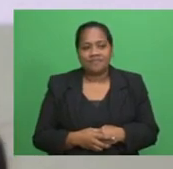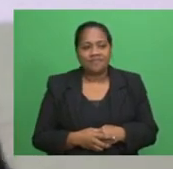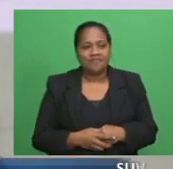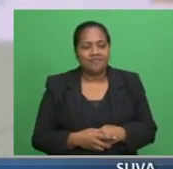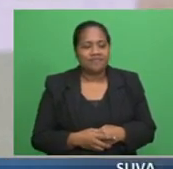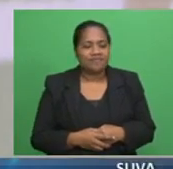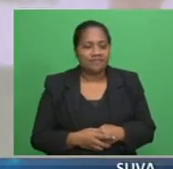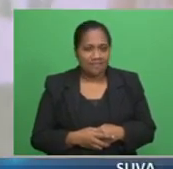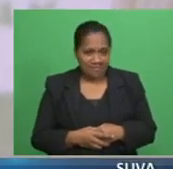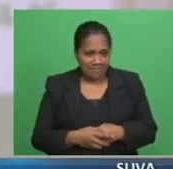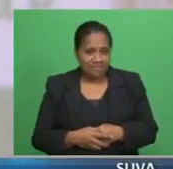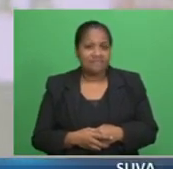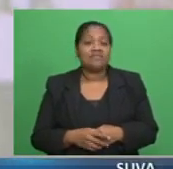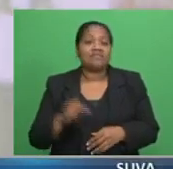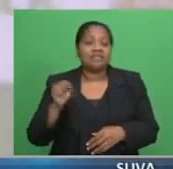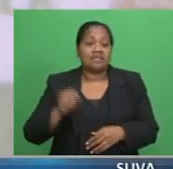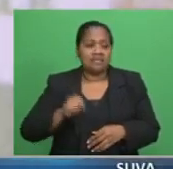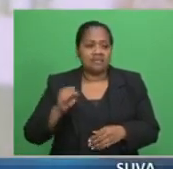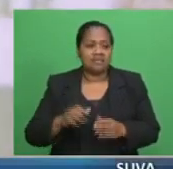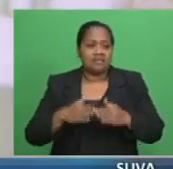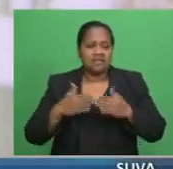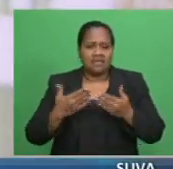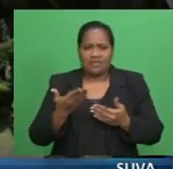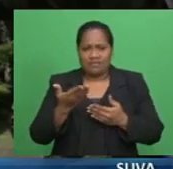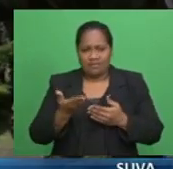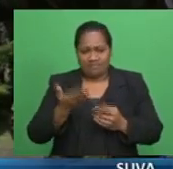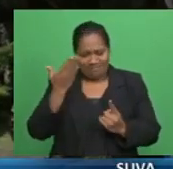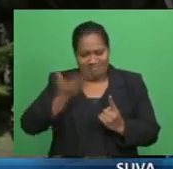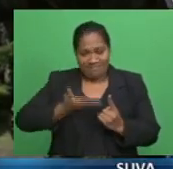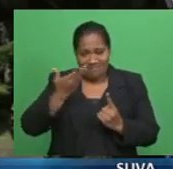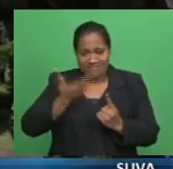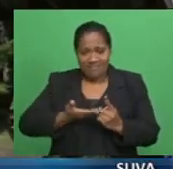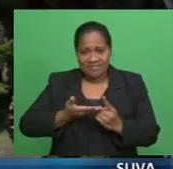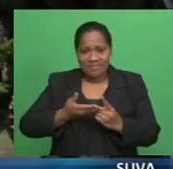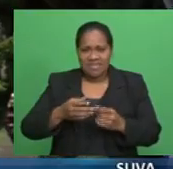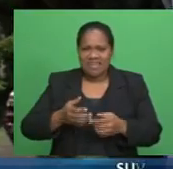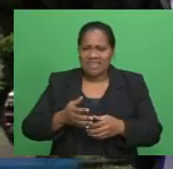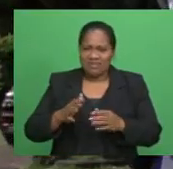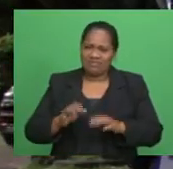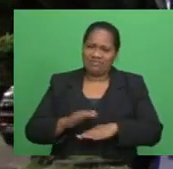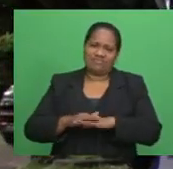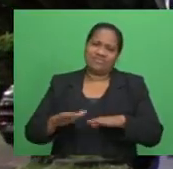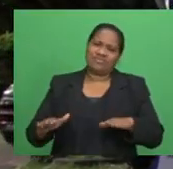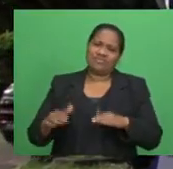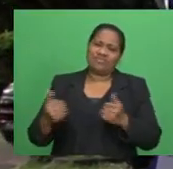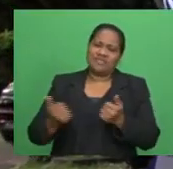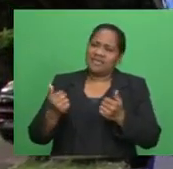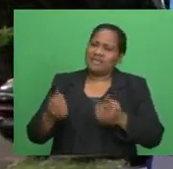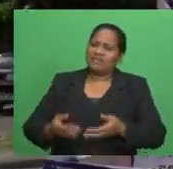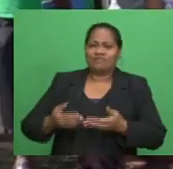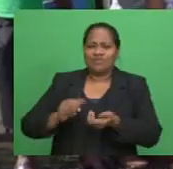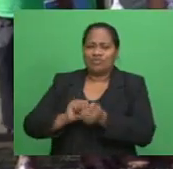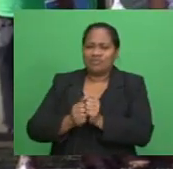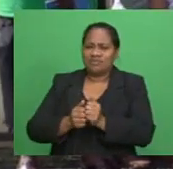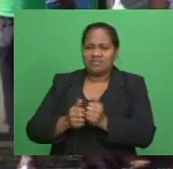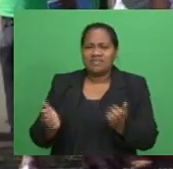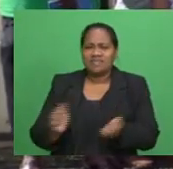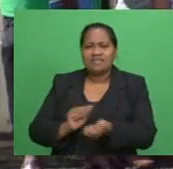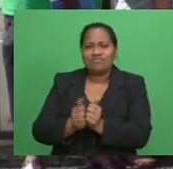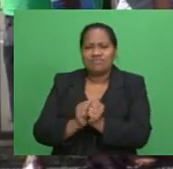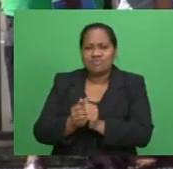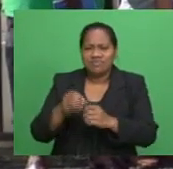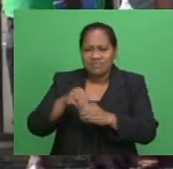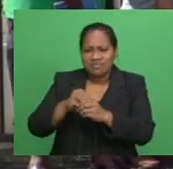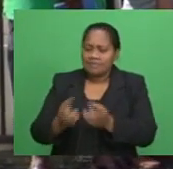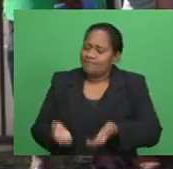Age has caught up with the tough hooker turned prop, and now Lendua says it is now time to give way to the younger players